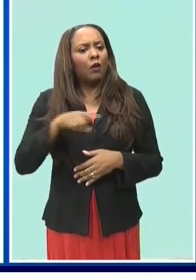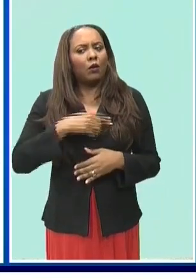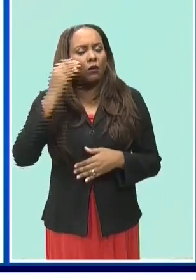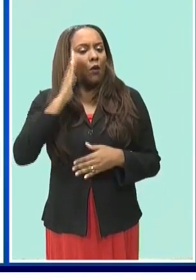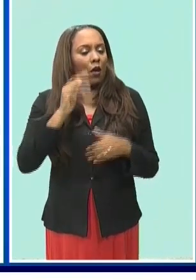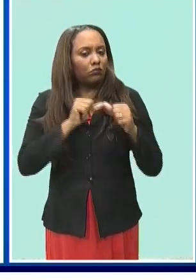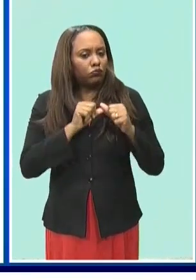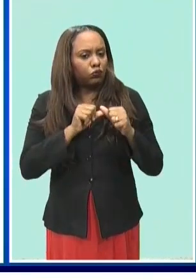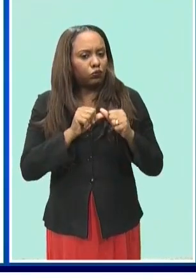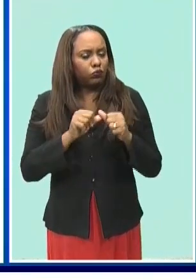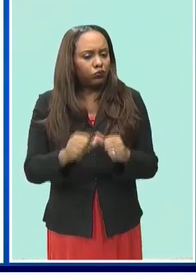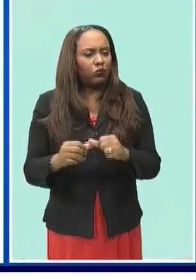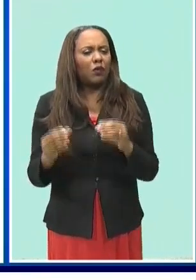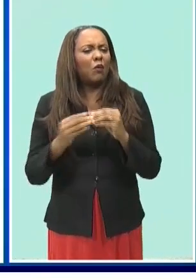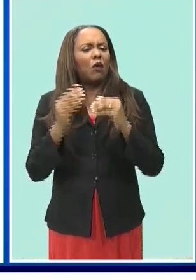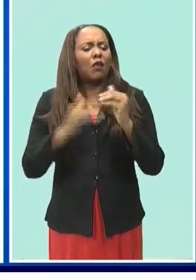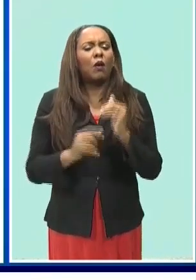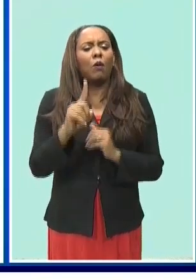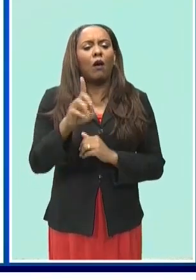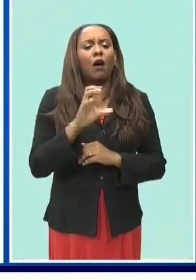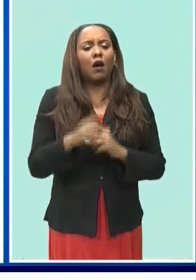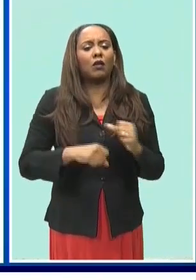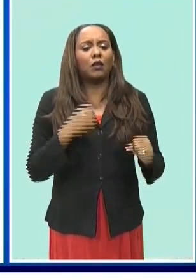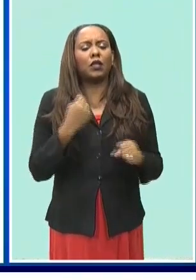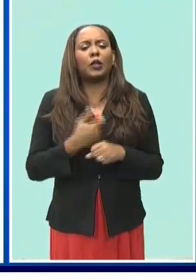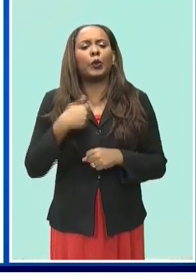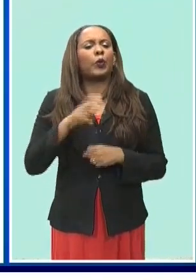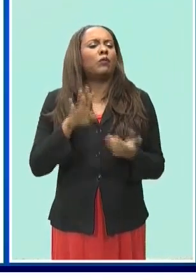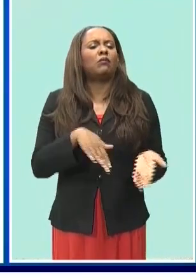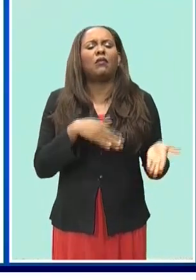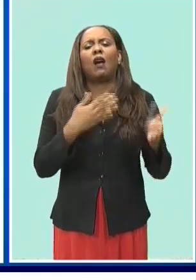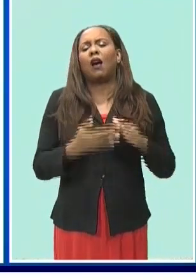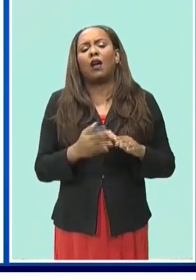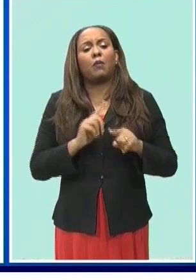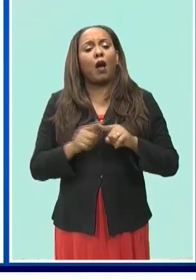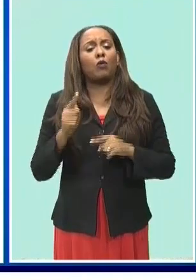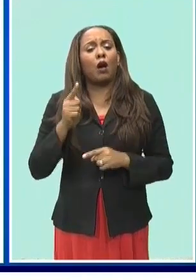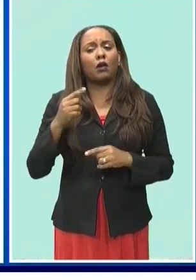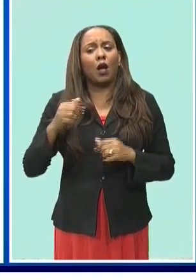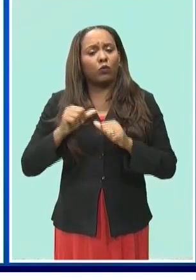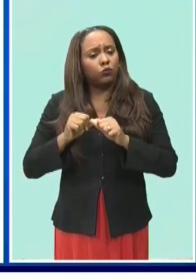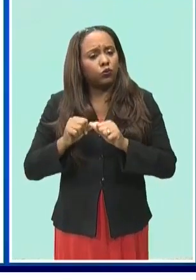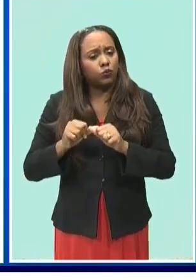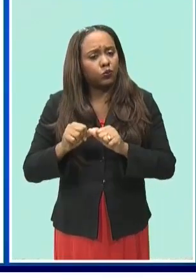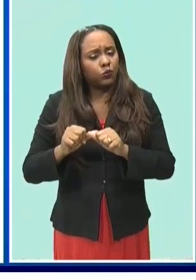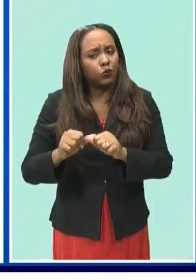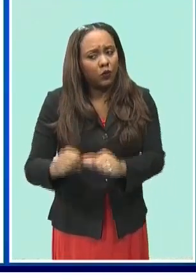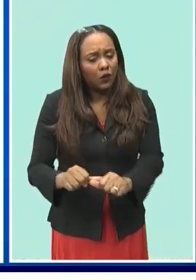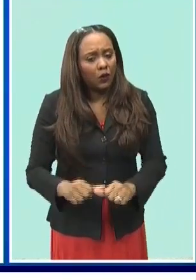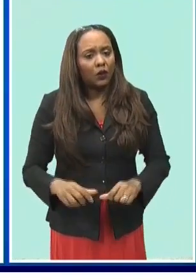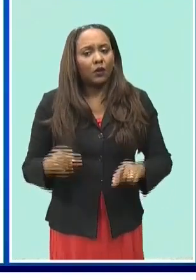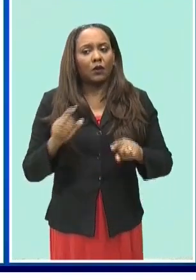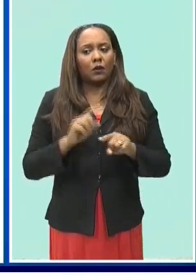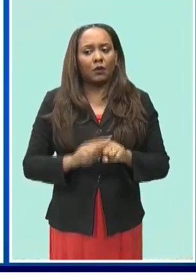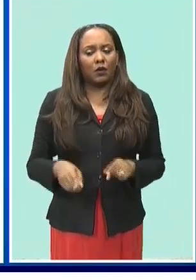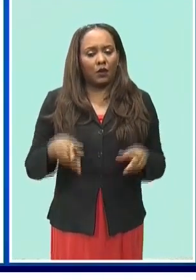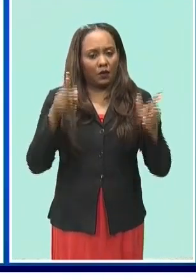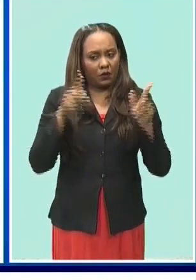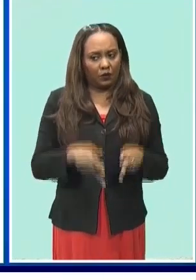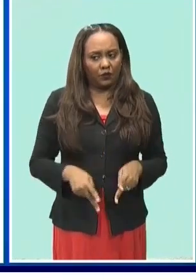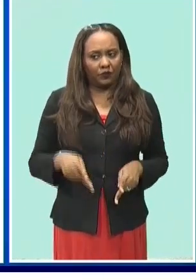beyond 100 years, long after we say goodbye to this earth. It was somebody, somewhere, who worked